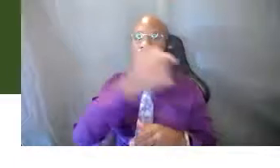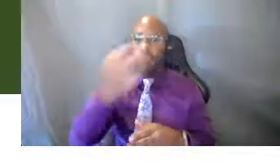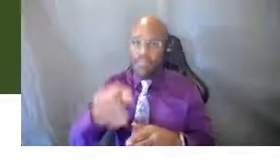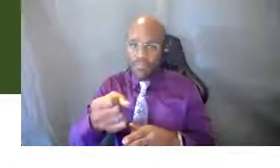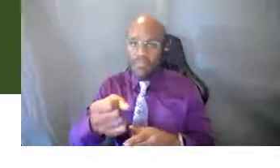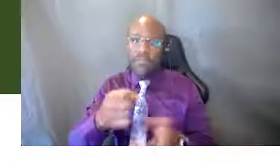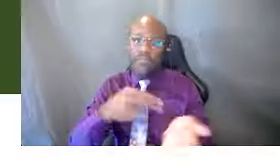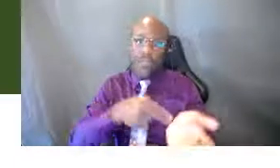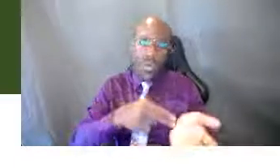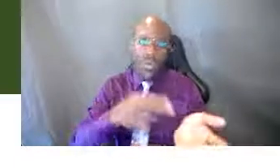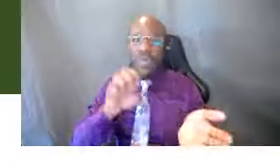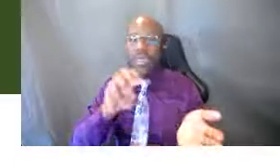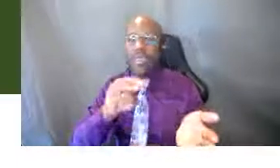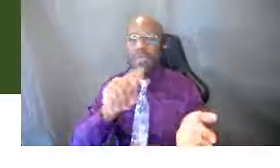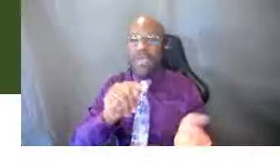crisis situations.